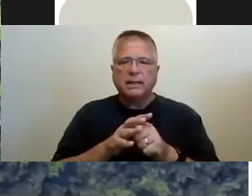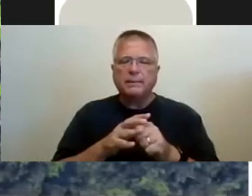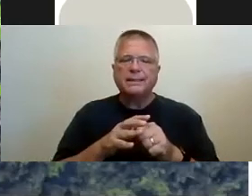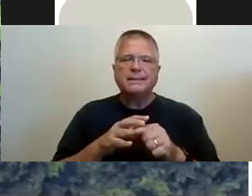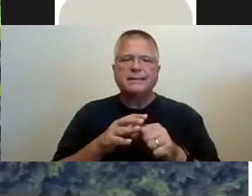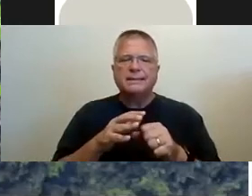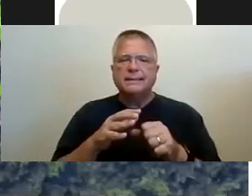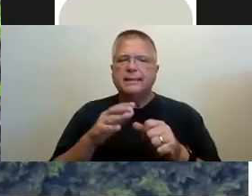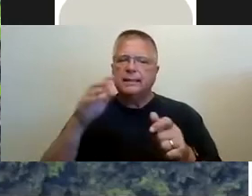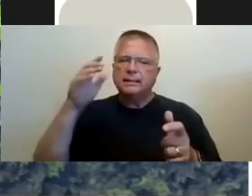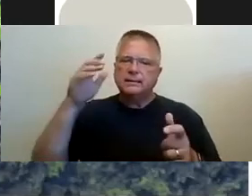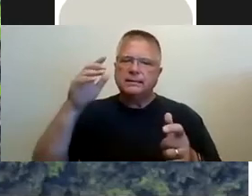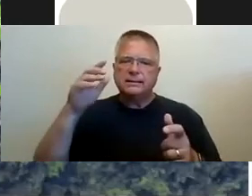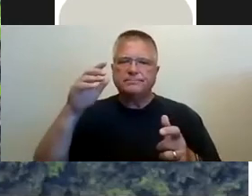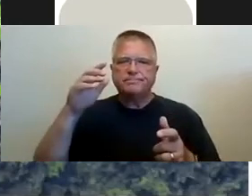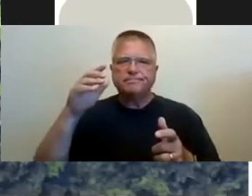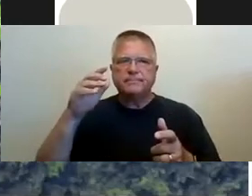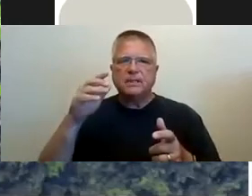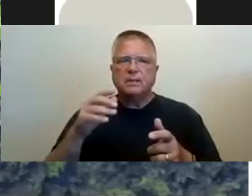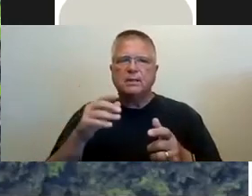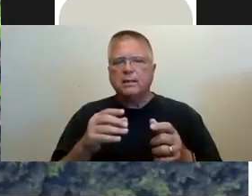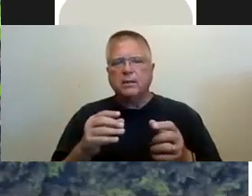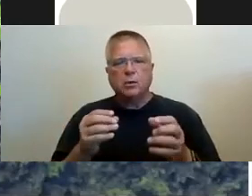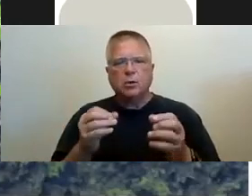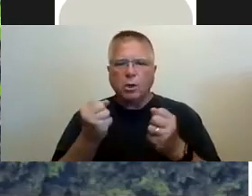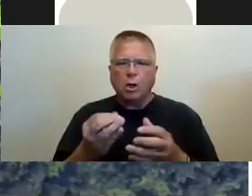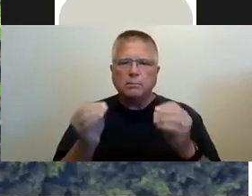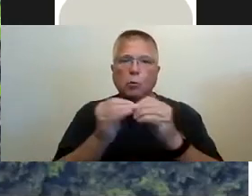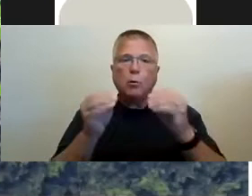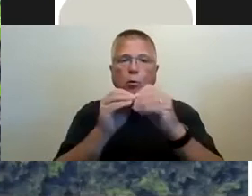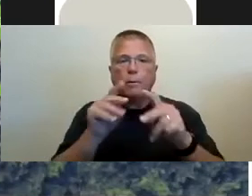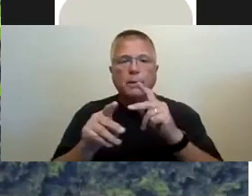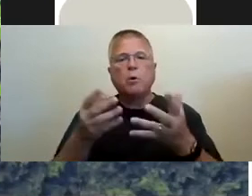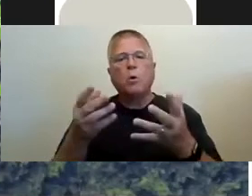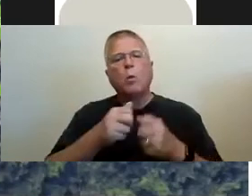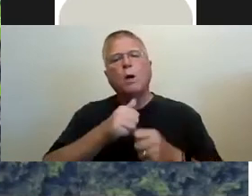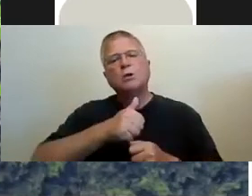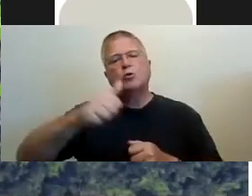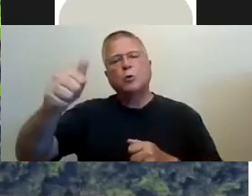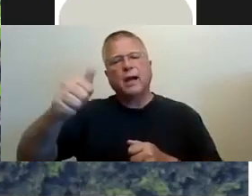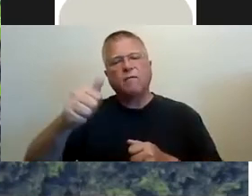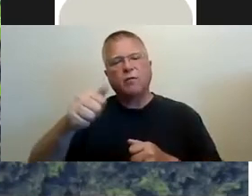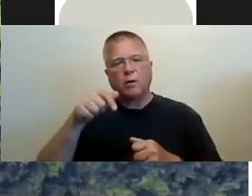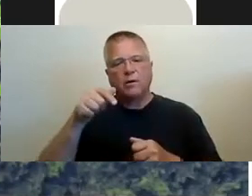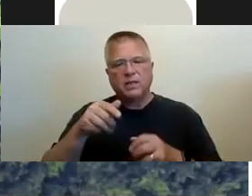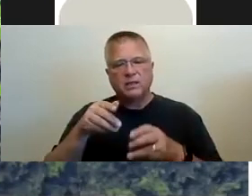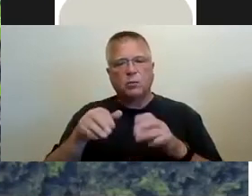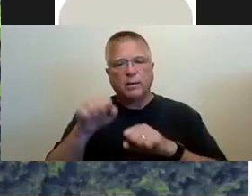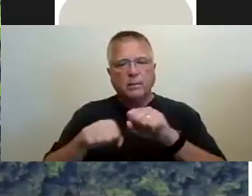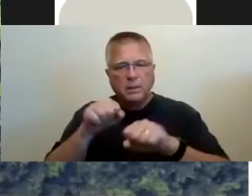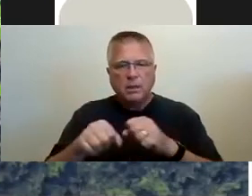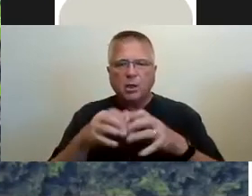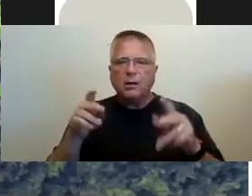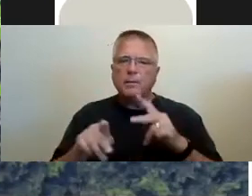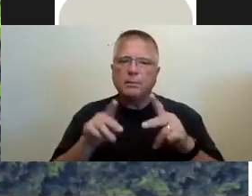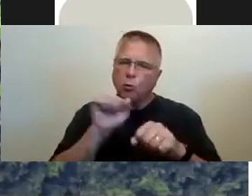a significant uptick in the demands for people to be able to travel in this way. Lots of people working from home